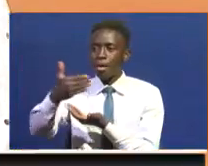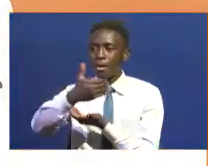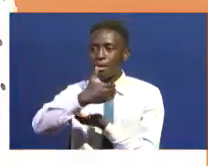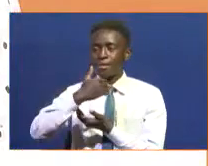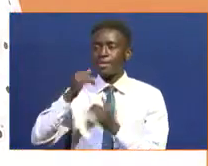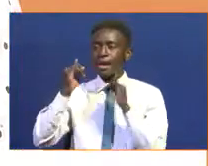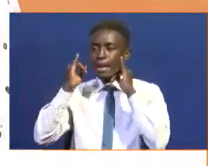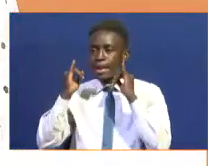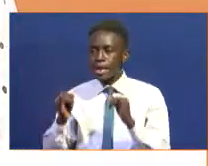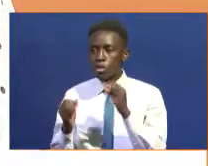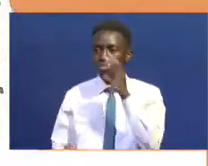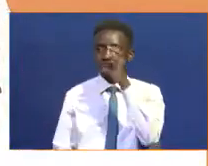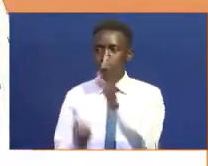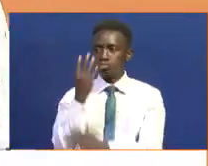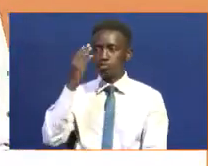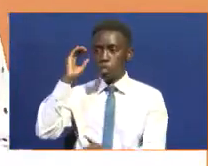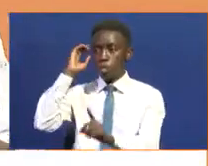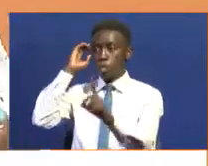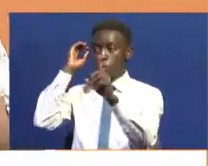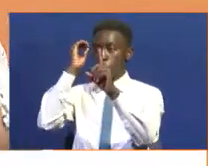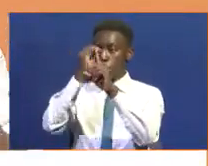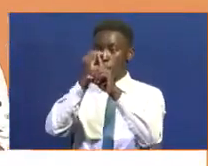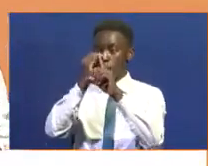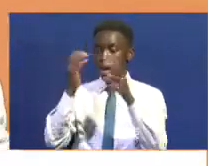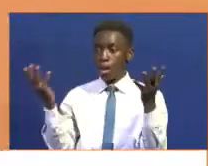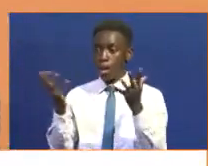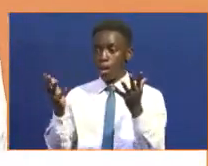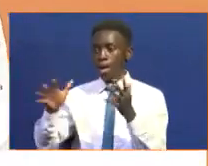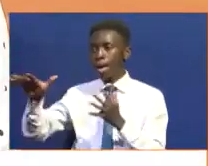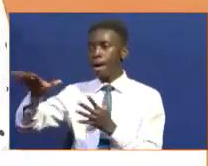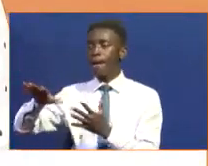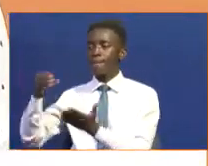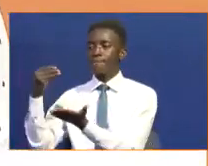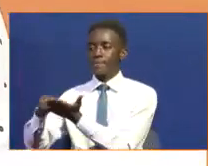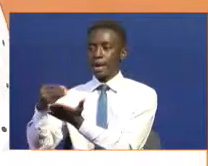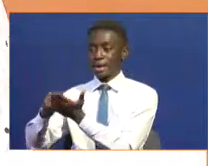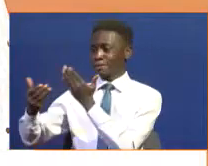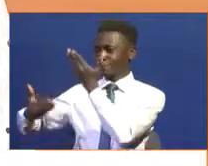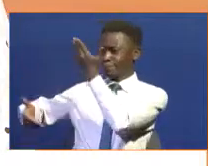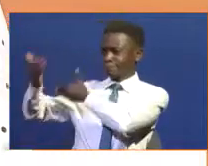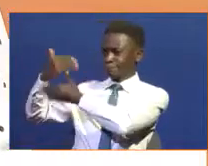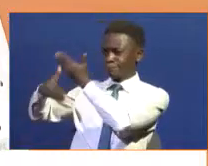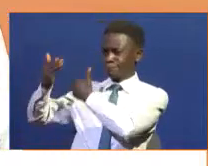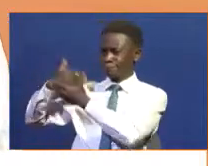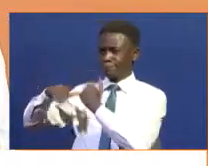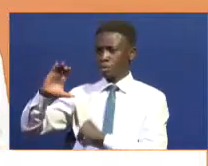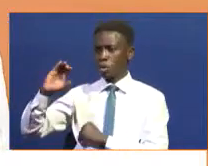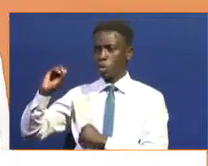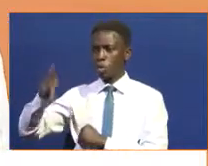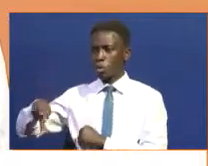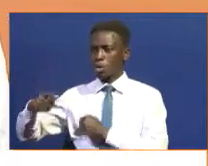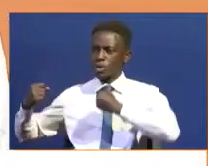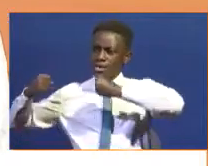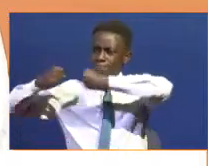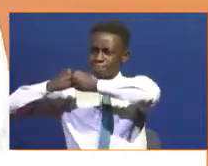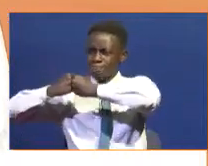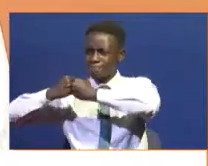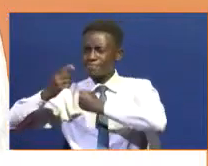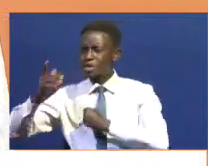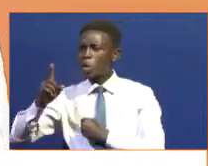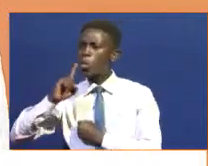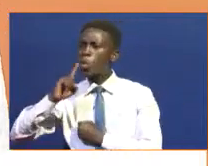new goal in terms of finance. Over the past COPs, we've been battling with the $100